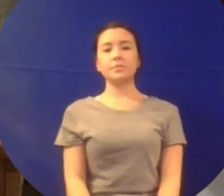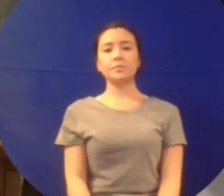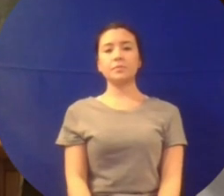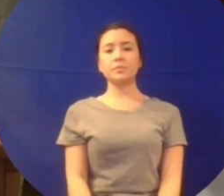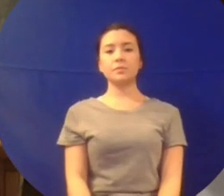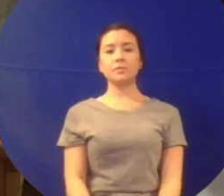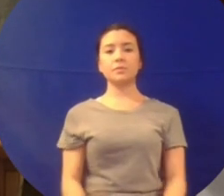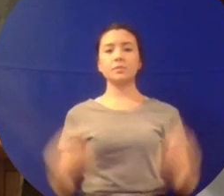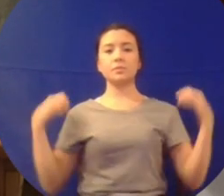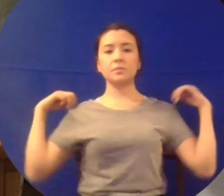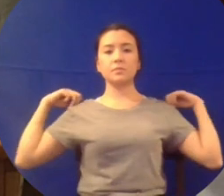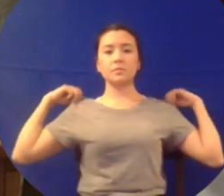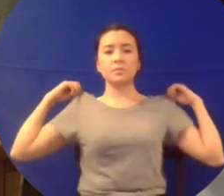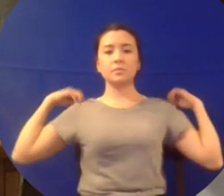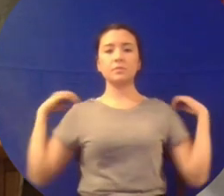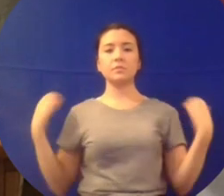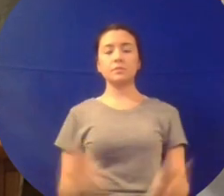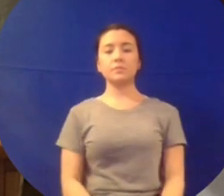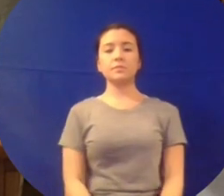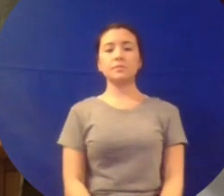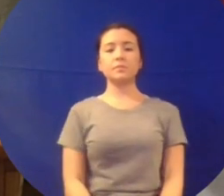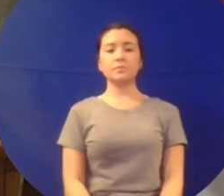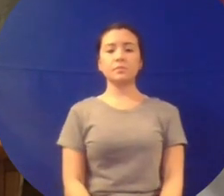Let us pray.